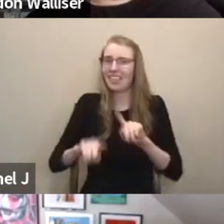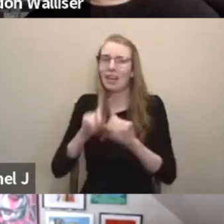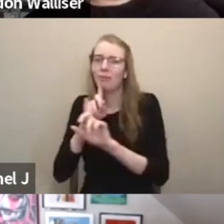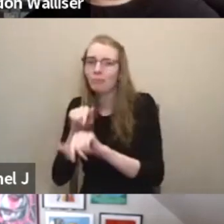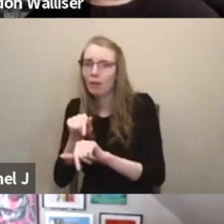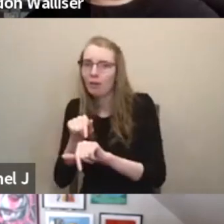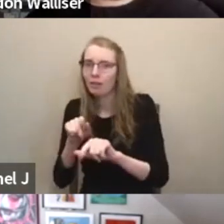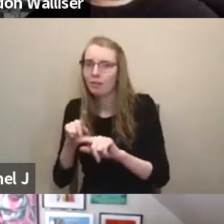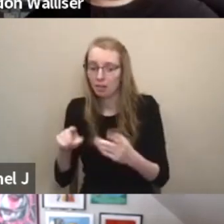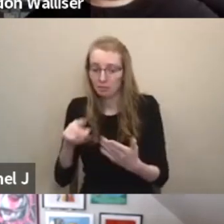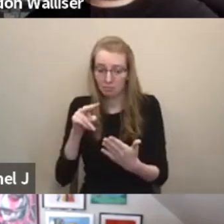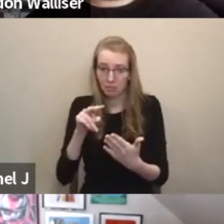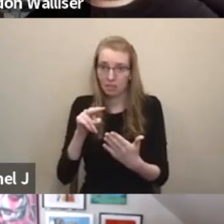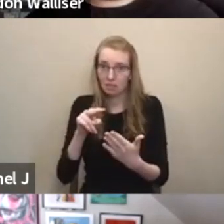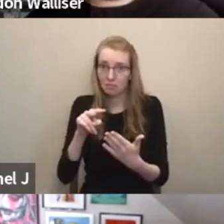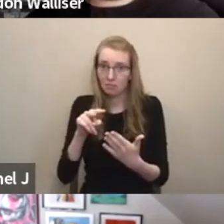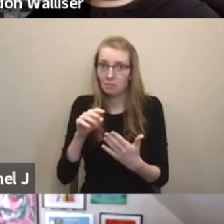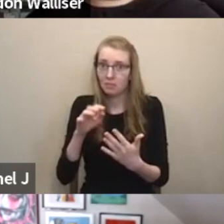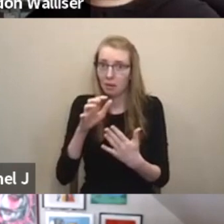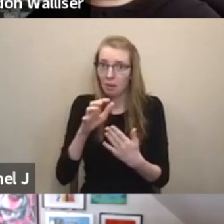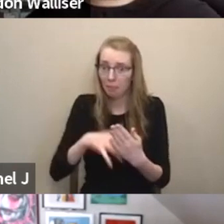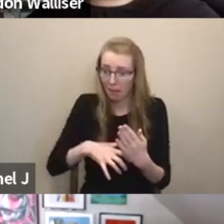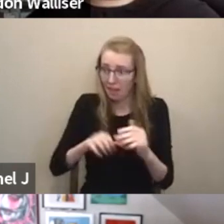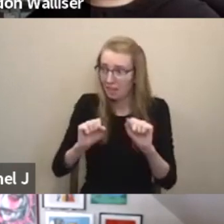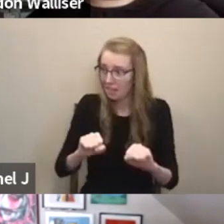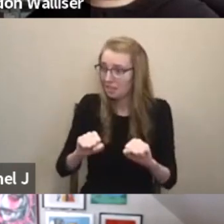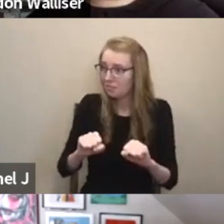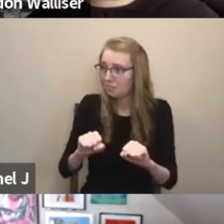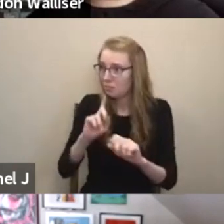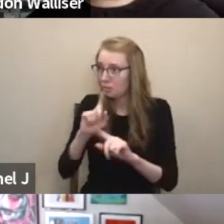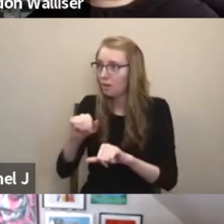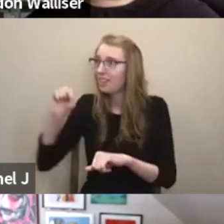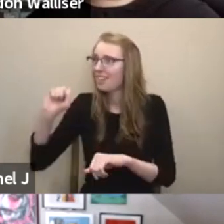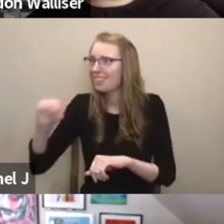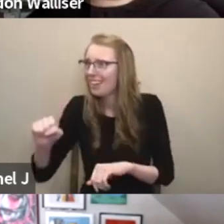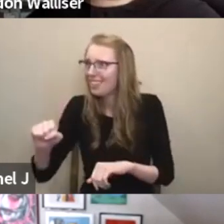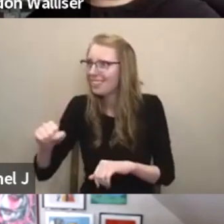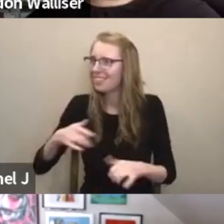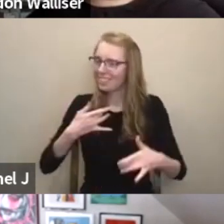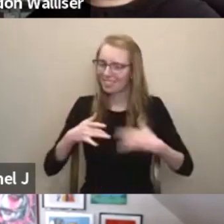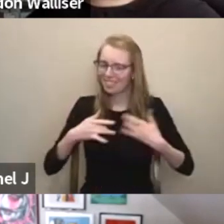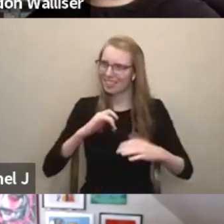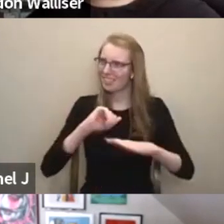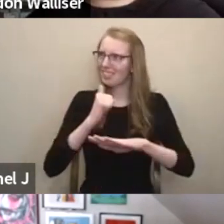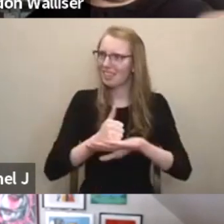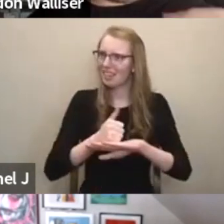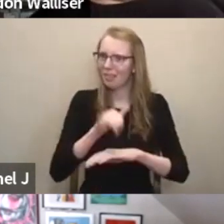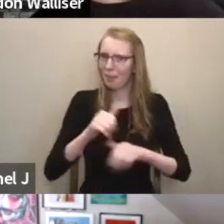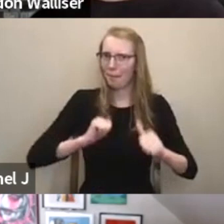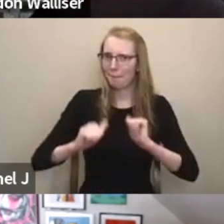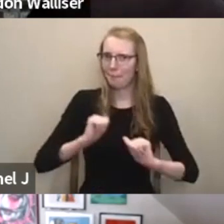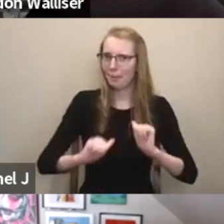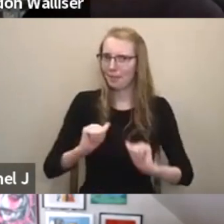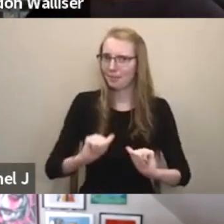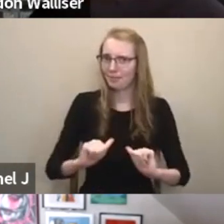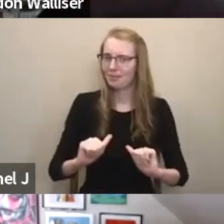that is like, yes, is this our pocket? And this is a thing I'd be excited to put on stage here. Yes. You know, and